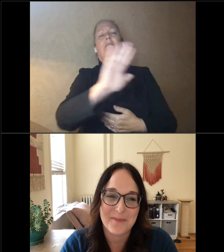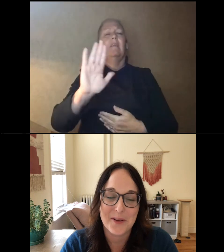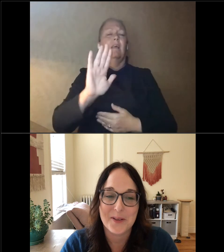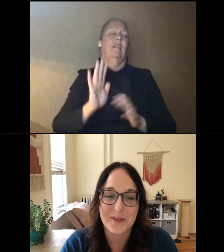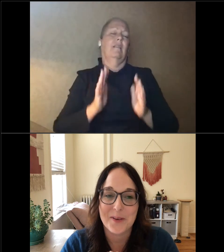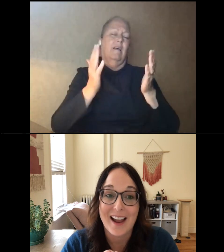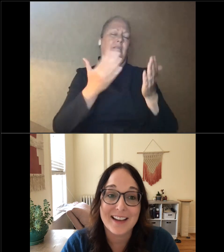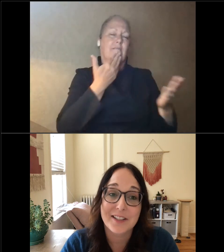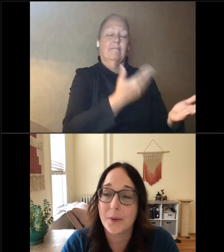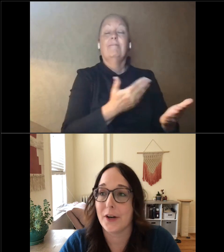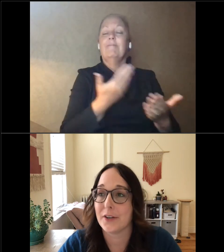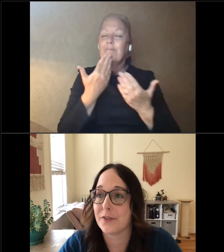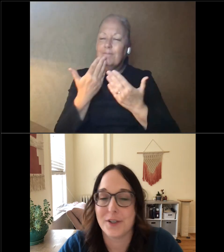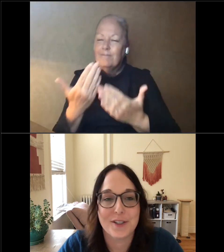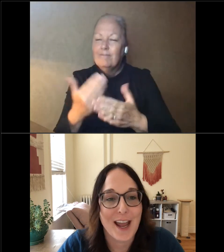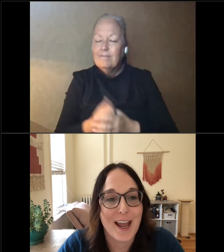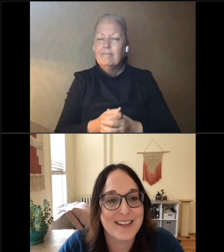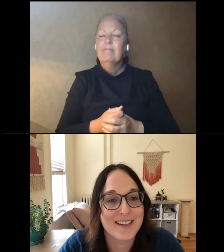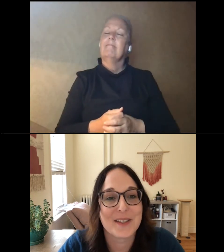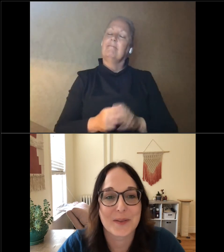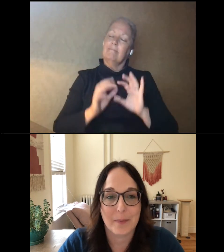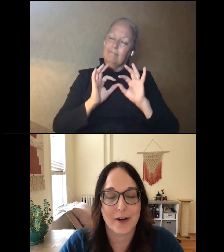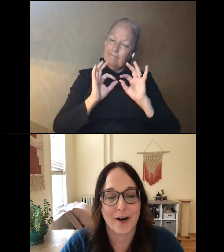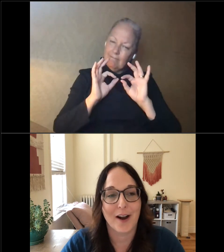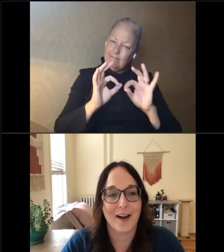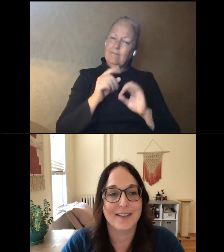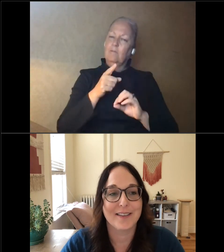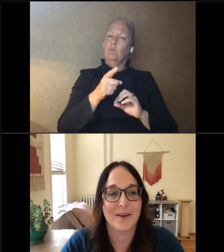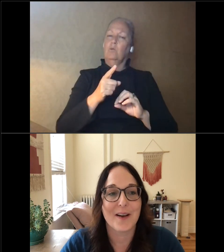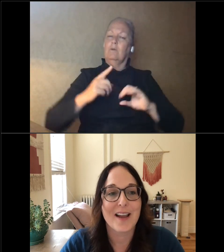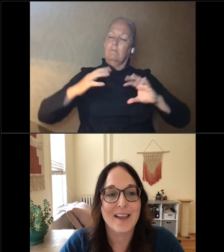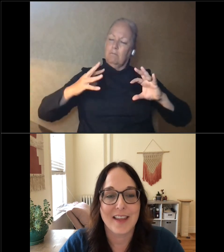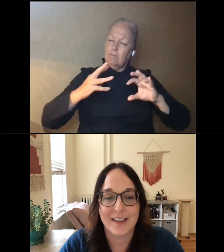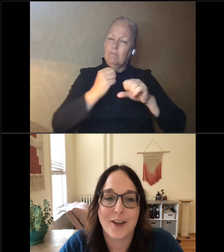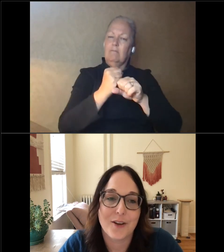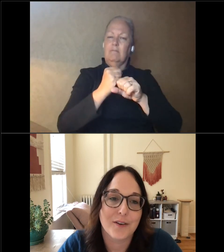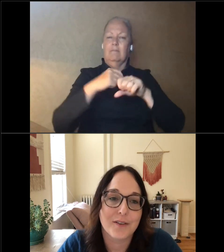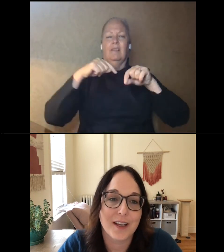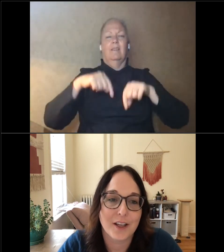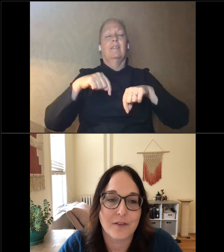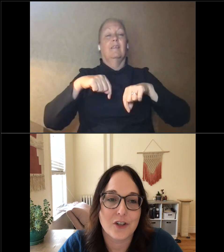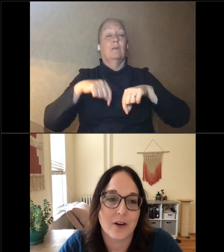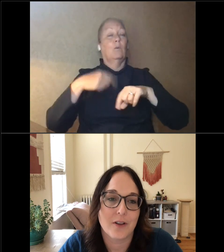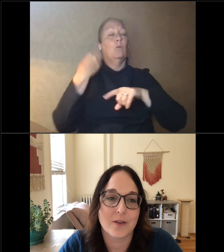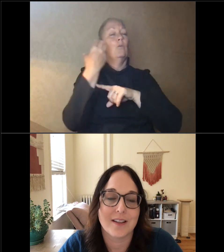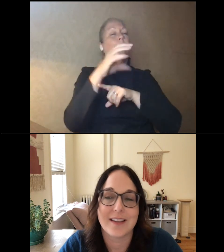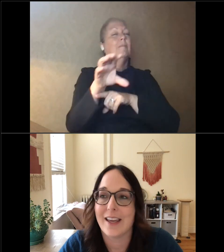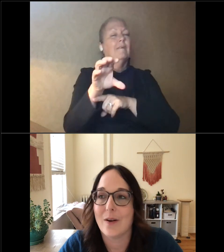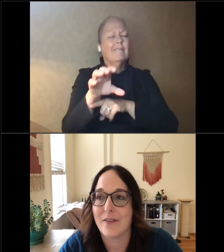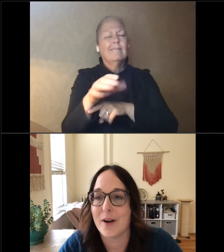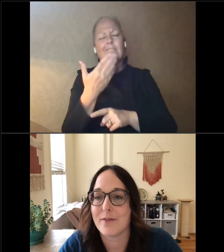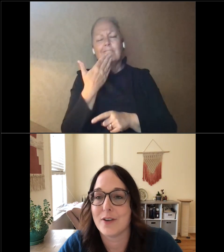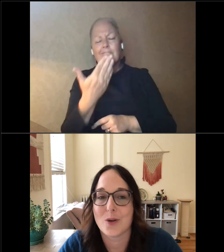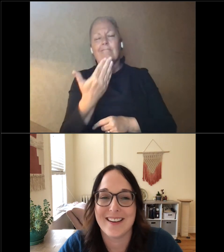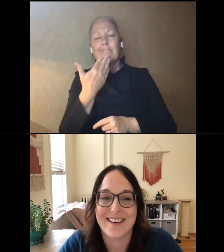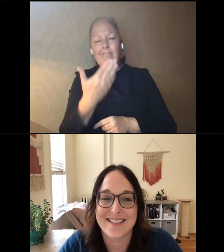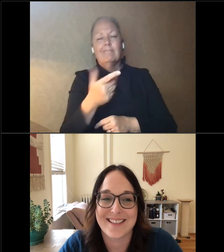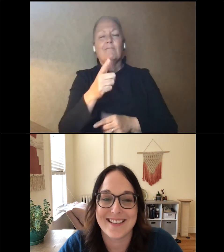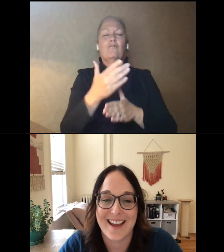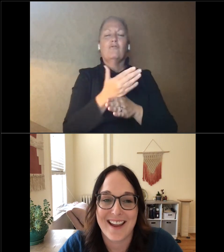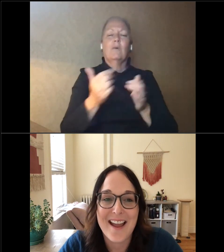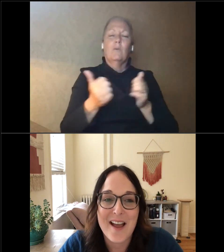you, Maryam. Those are excellent words to end this webinar on. So thank you for sharing those, and thank you everyone